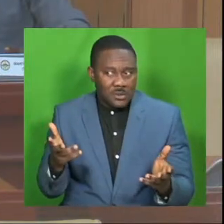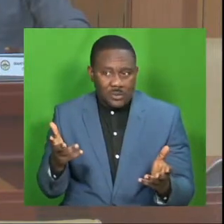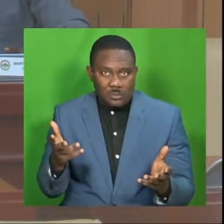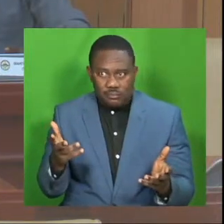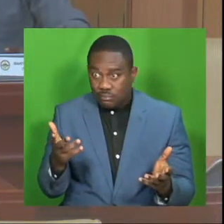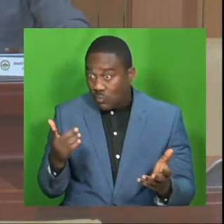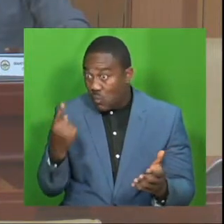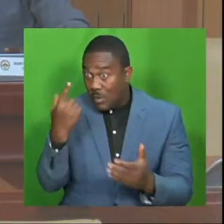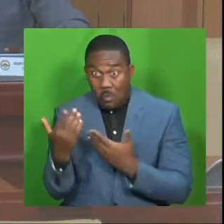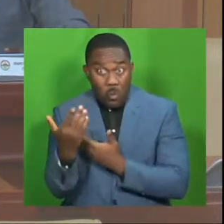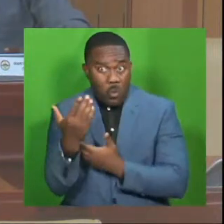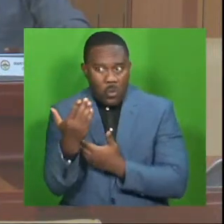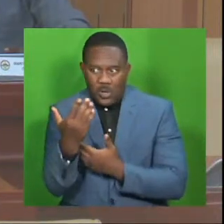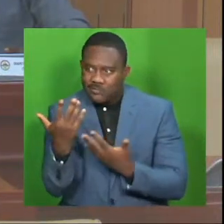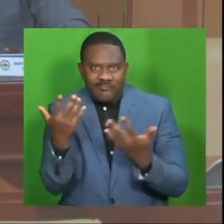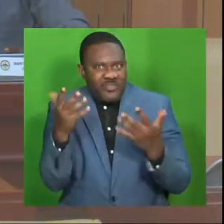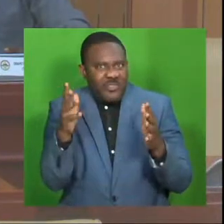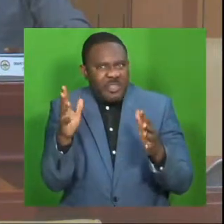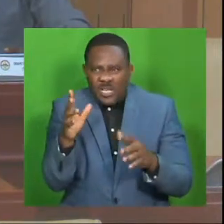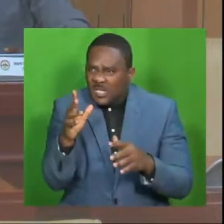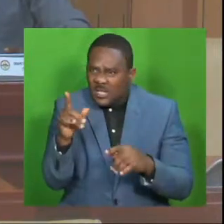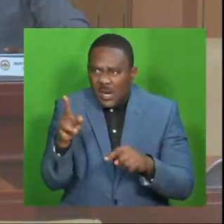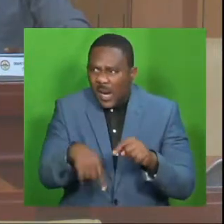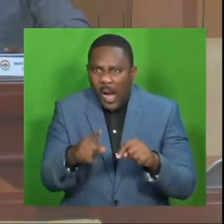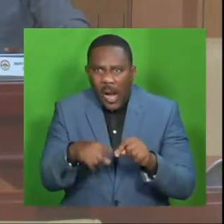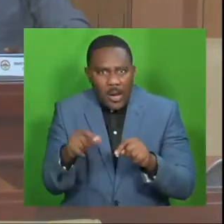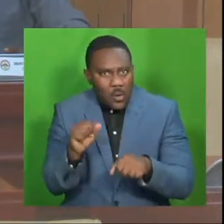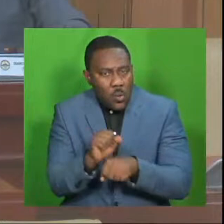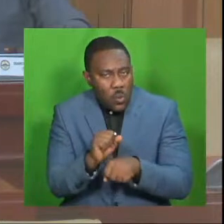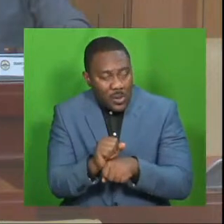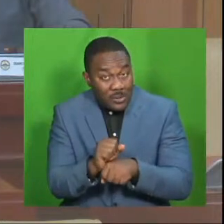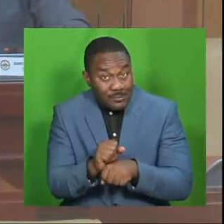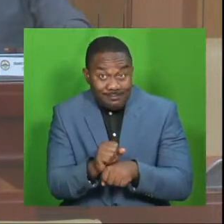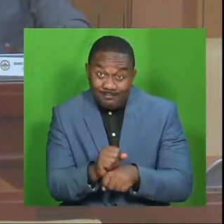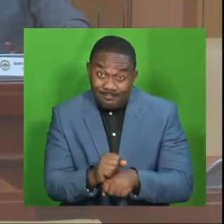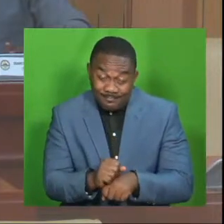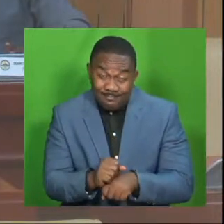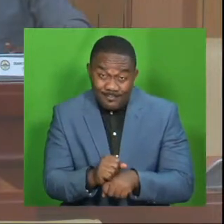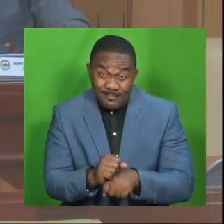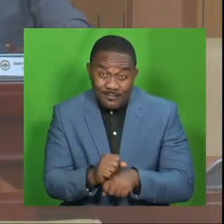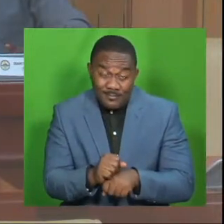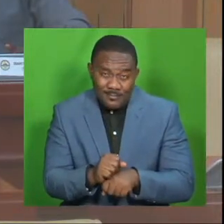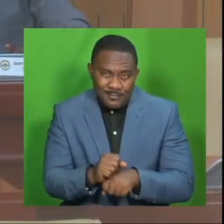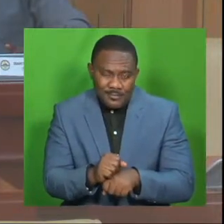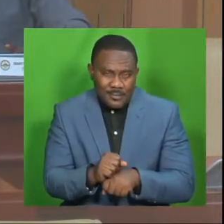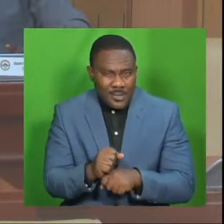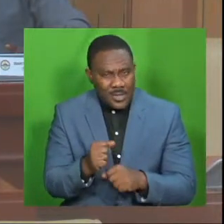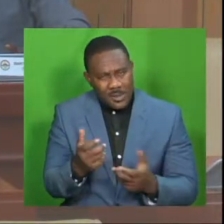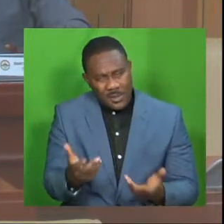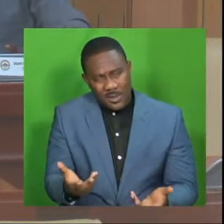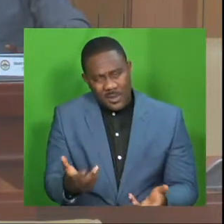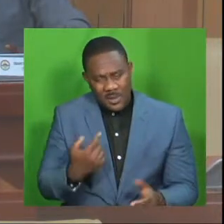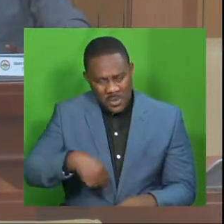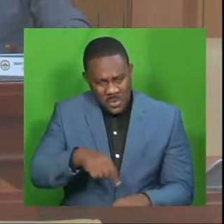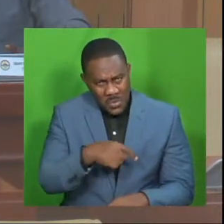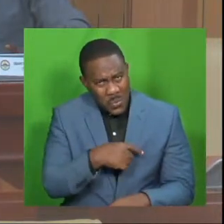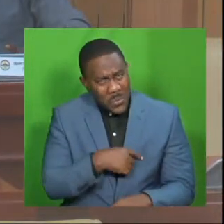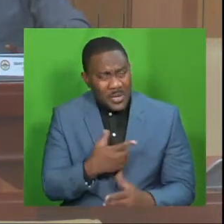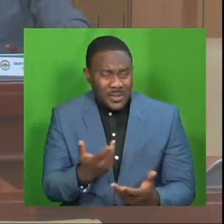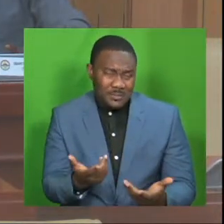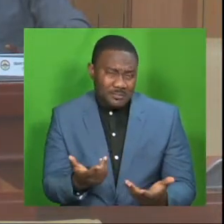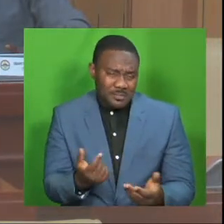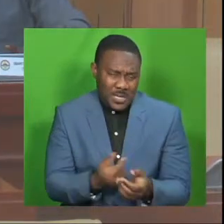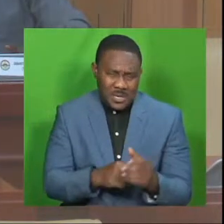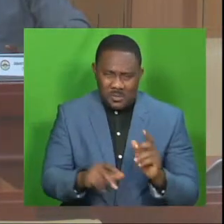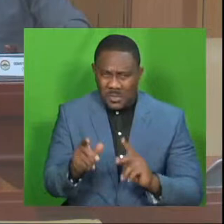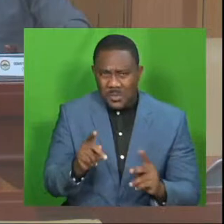anymore. Mr. Speaker, it only shows how insensitive we have been as a people